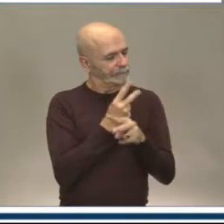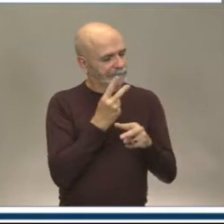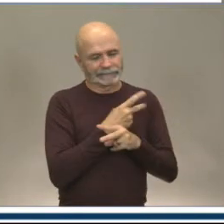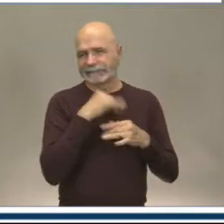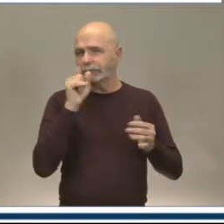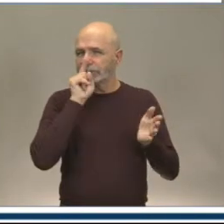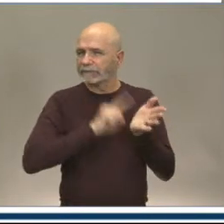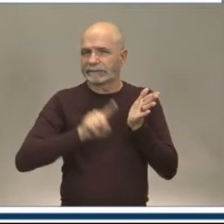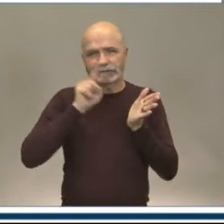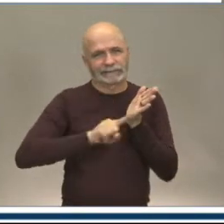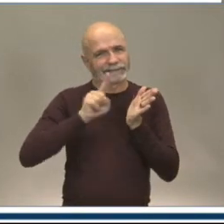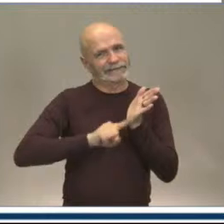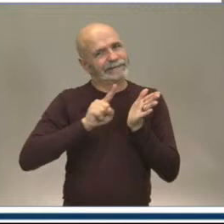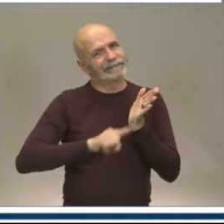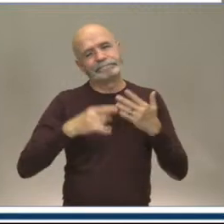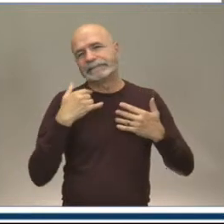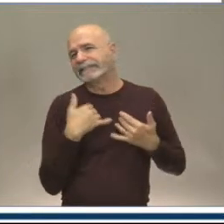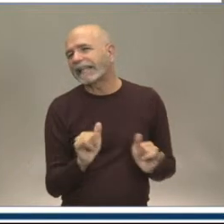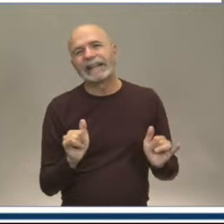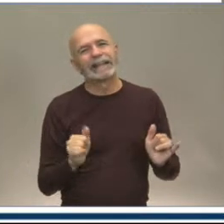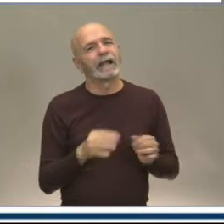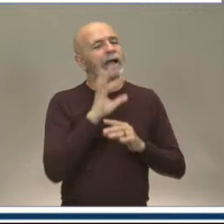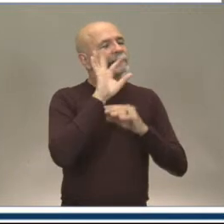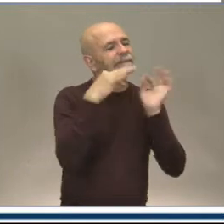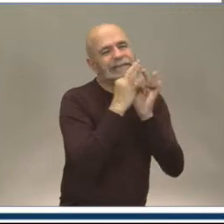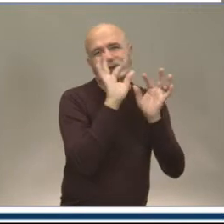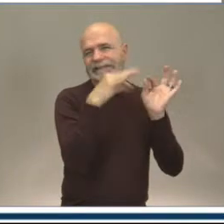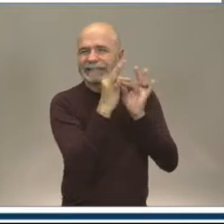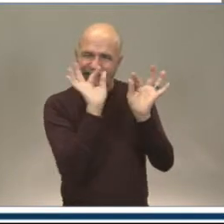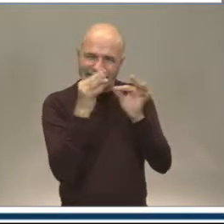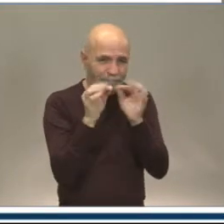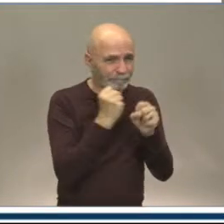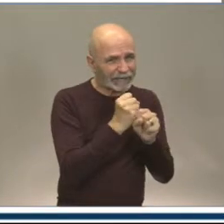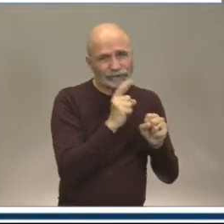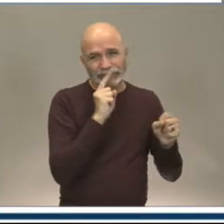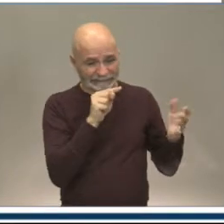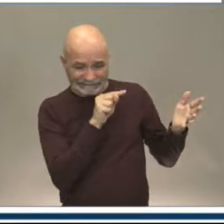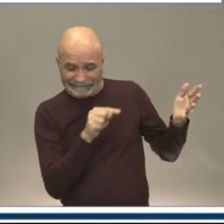I guess, accumulated through some clinical trials. And